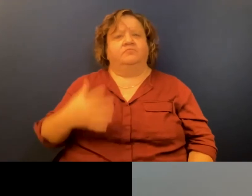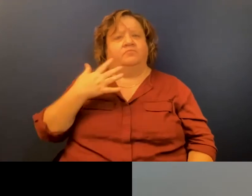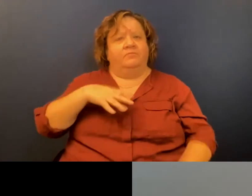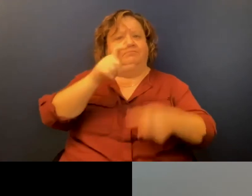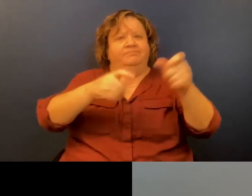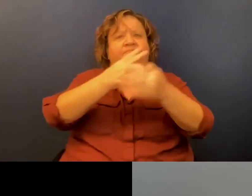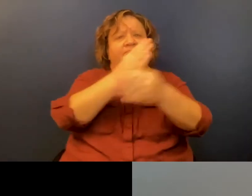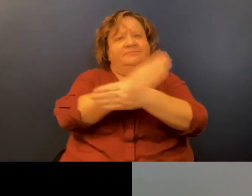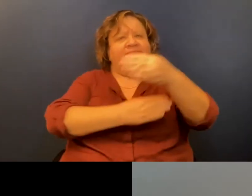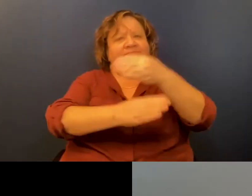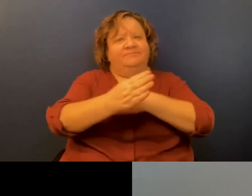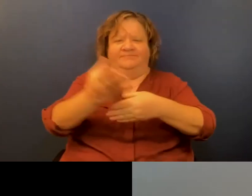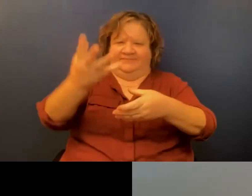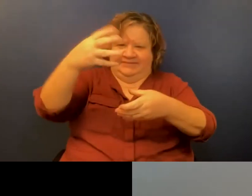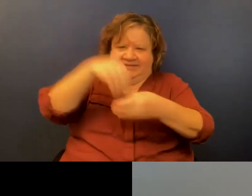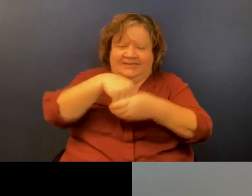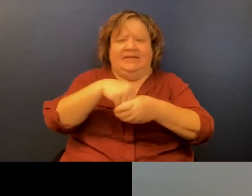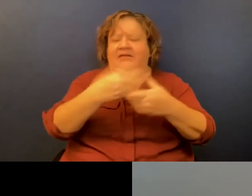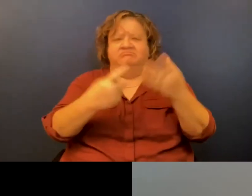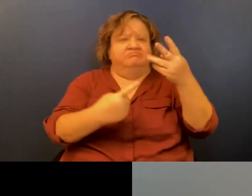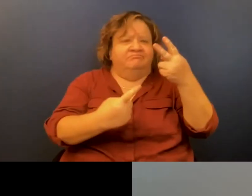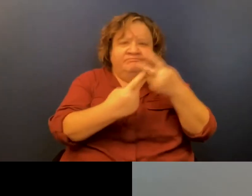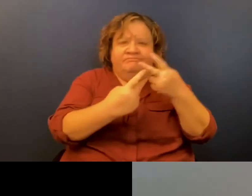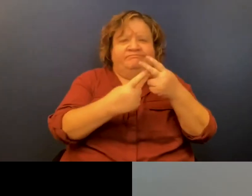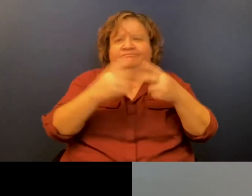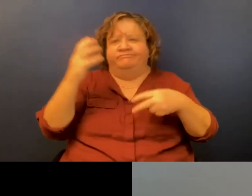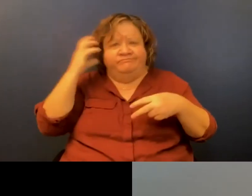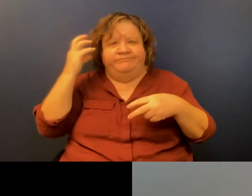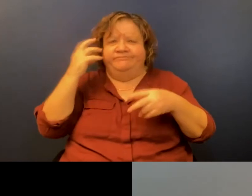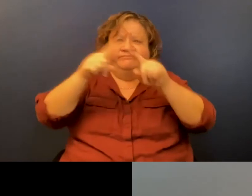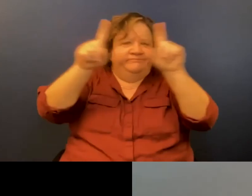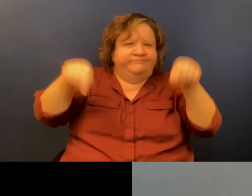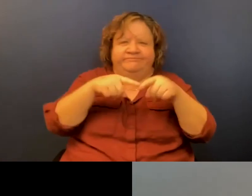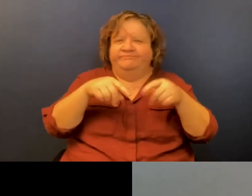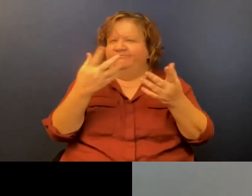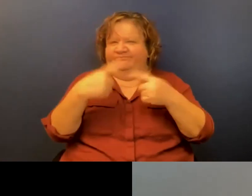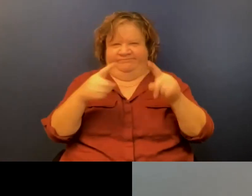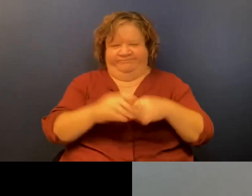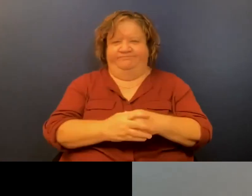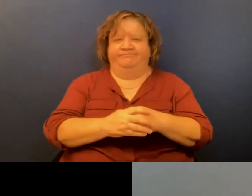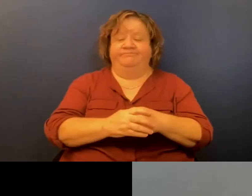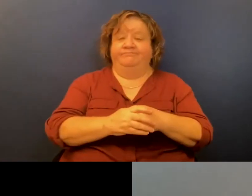that she has to do something in order to build a world where universal